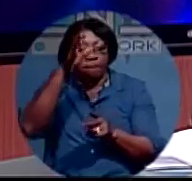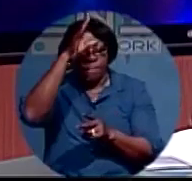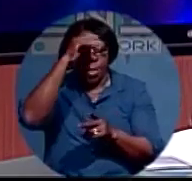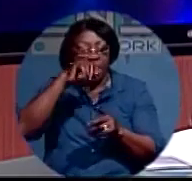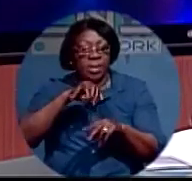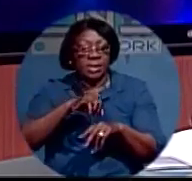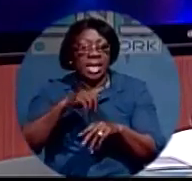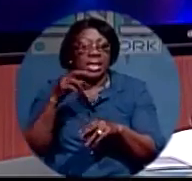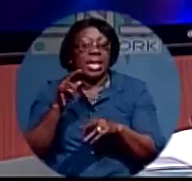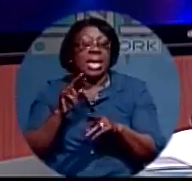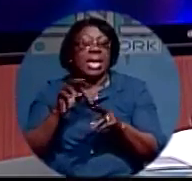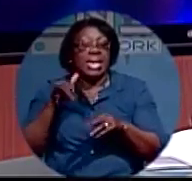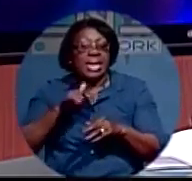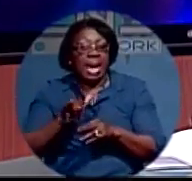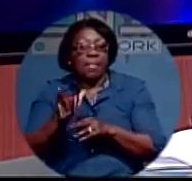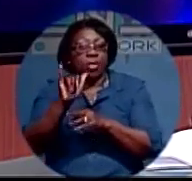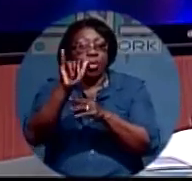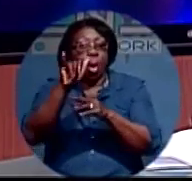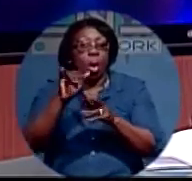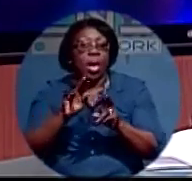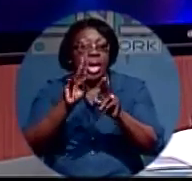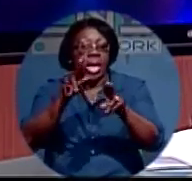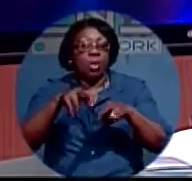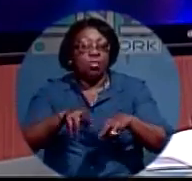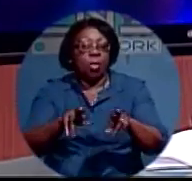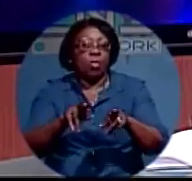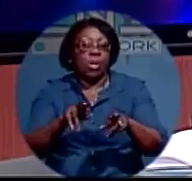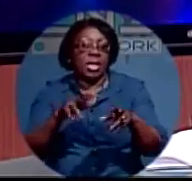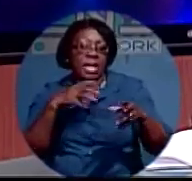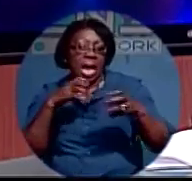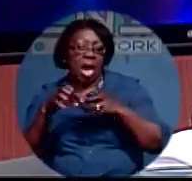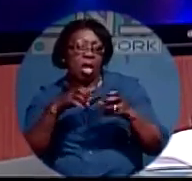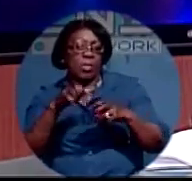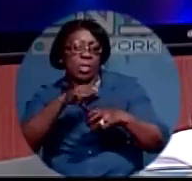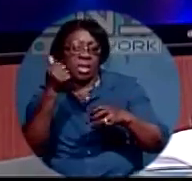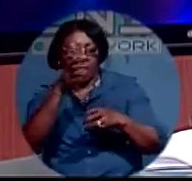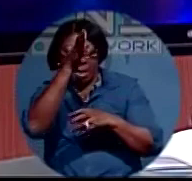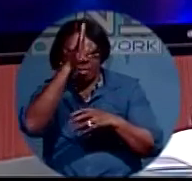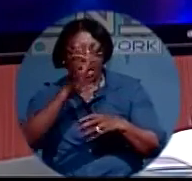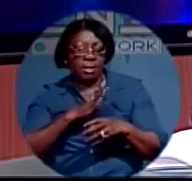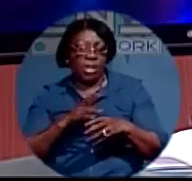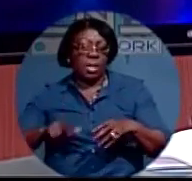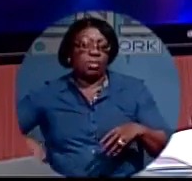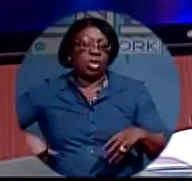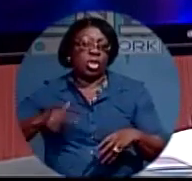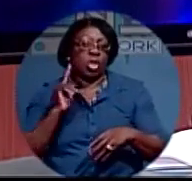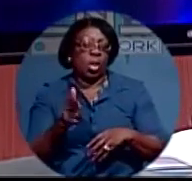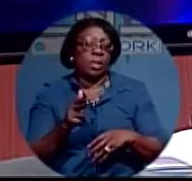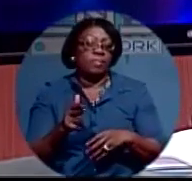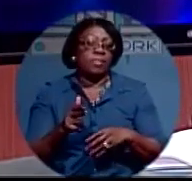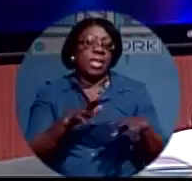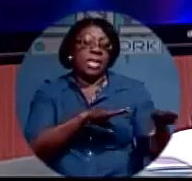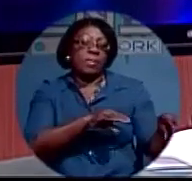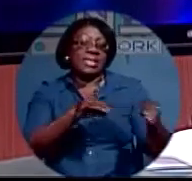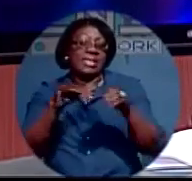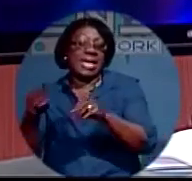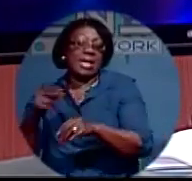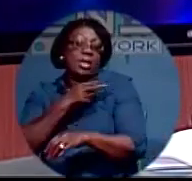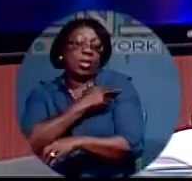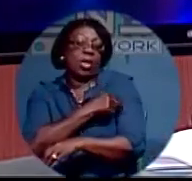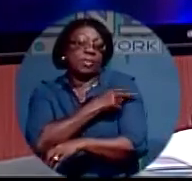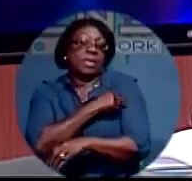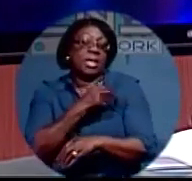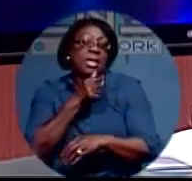Road when he was shot in an altercation with another man. The victim was taken to hospital by private vehicle where he's detained in